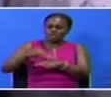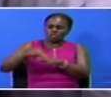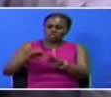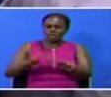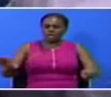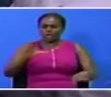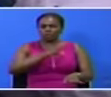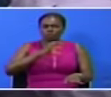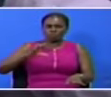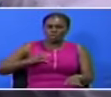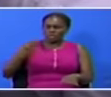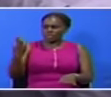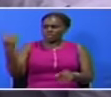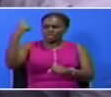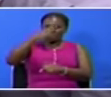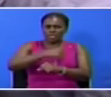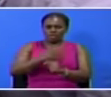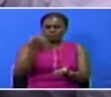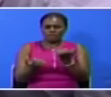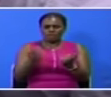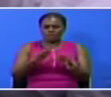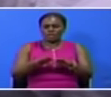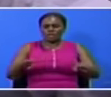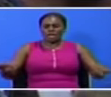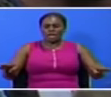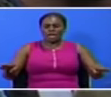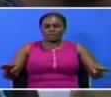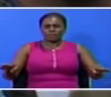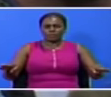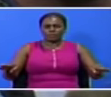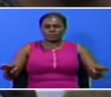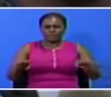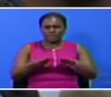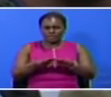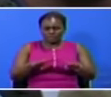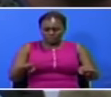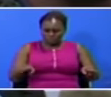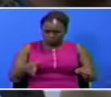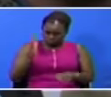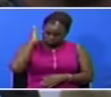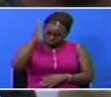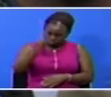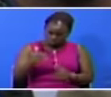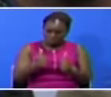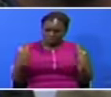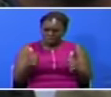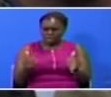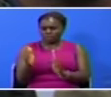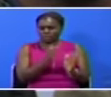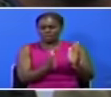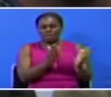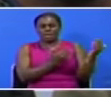has offset a three-day process to evaluate the land for the route. The route has been well aligned. We are